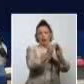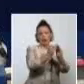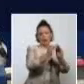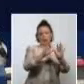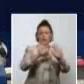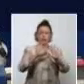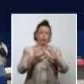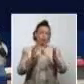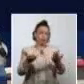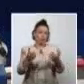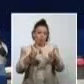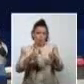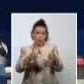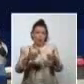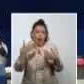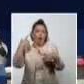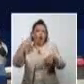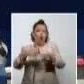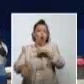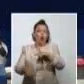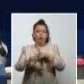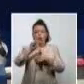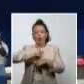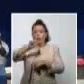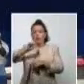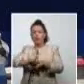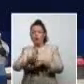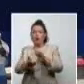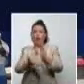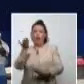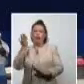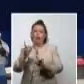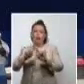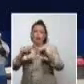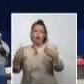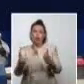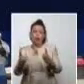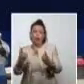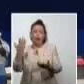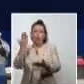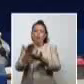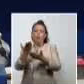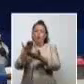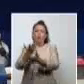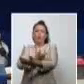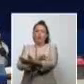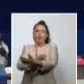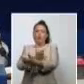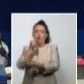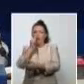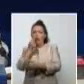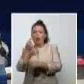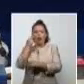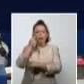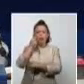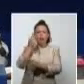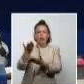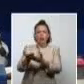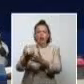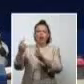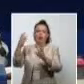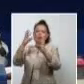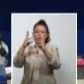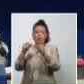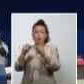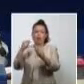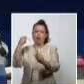who need to be isolated for observation to discard that they